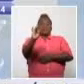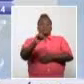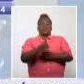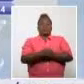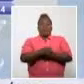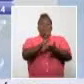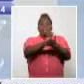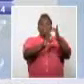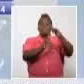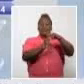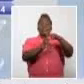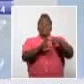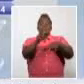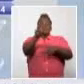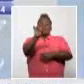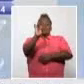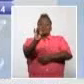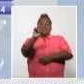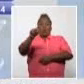Matanzas with 17.5,